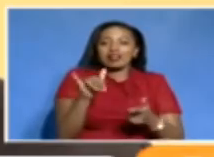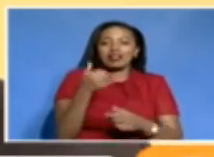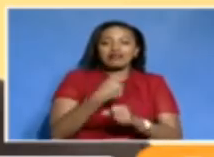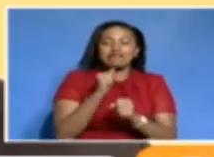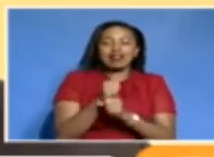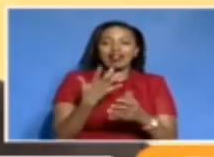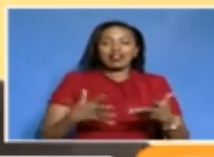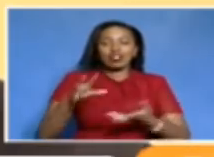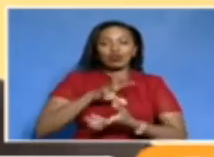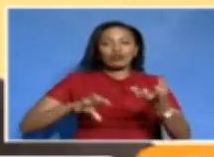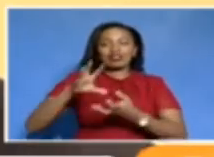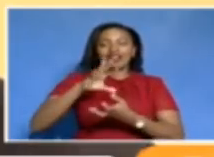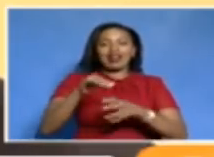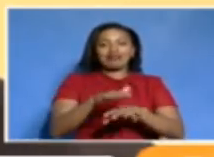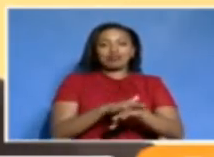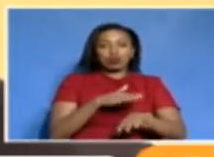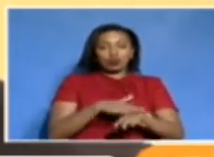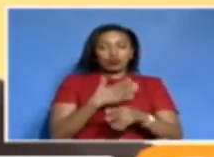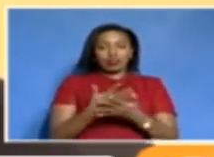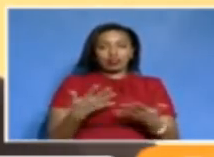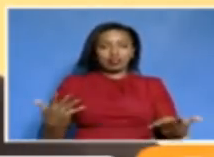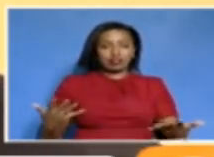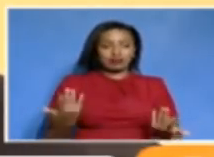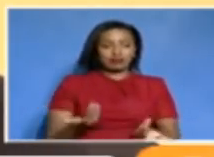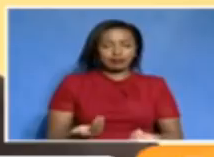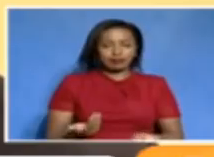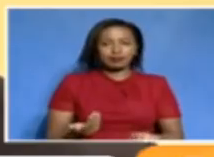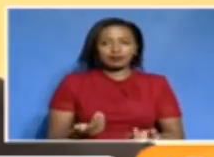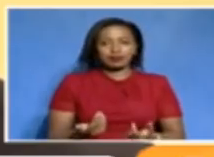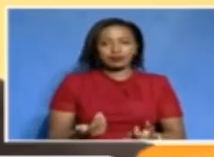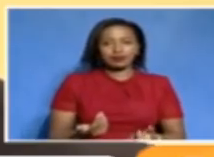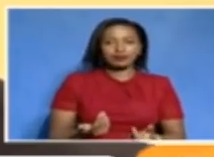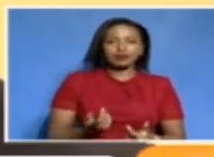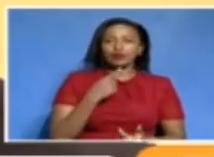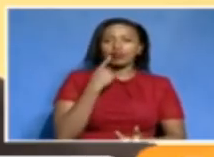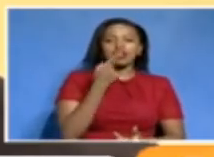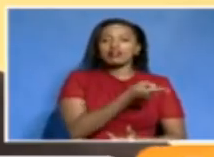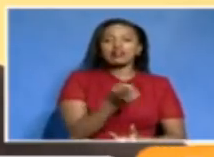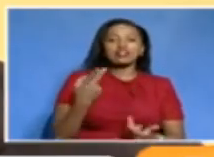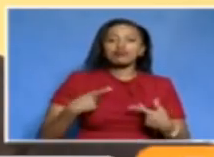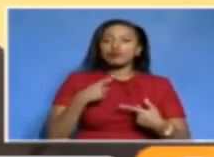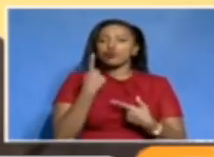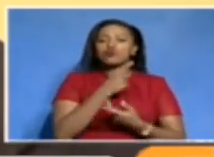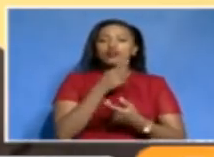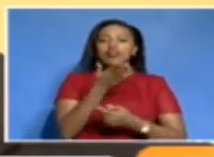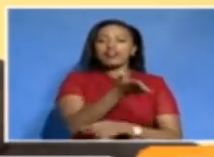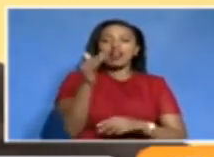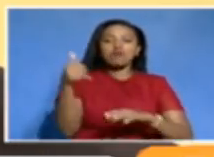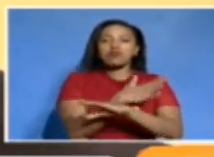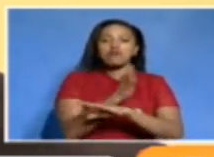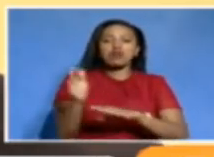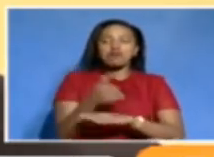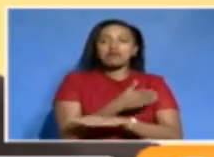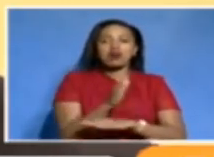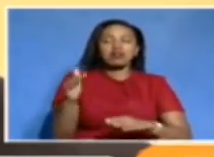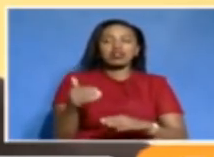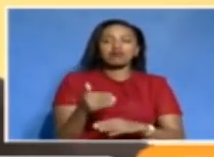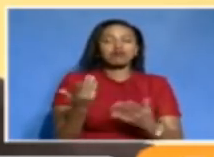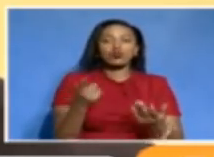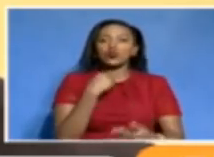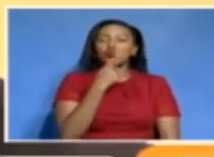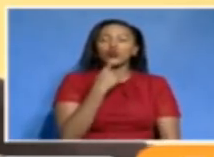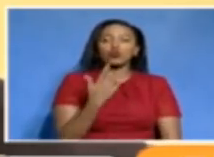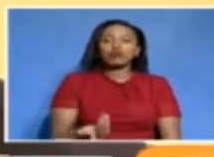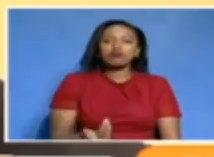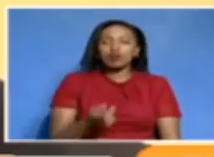background. It wasn't even an issue of having too many cooks. What are those cooks cooking? Yeah, they've been cooking BRT. They've been